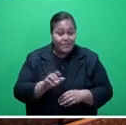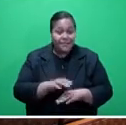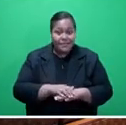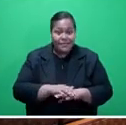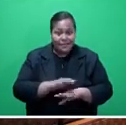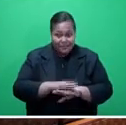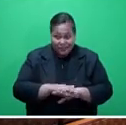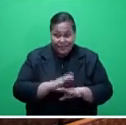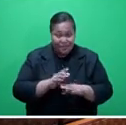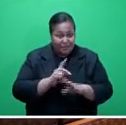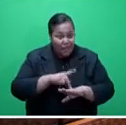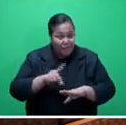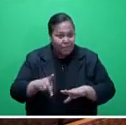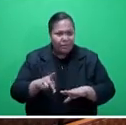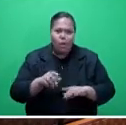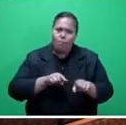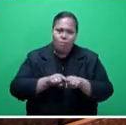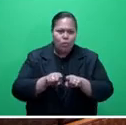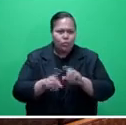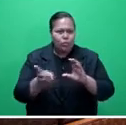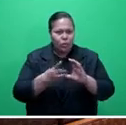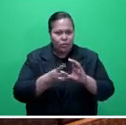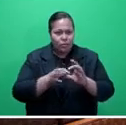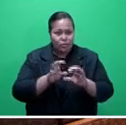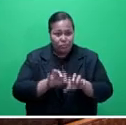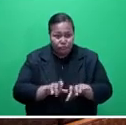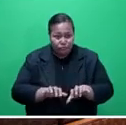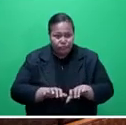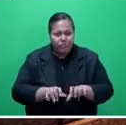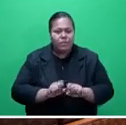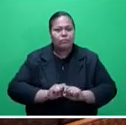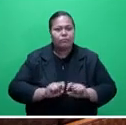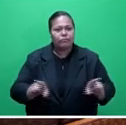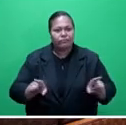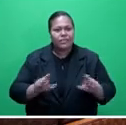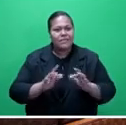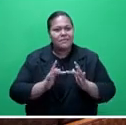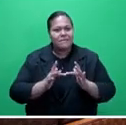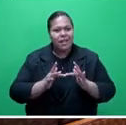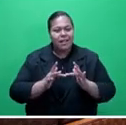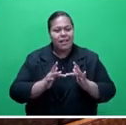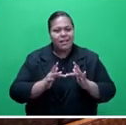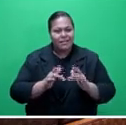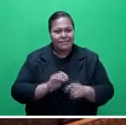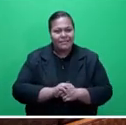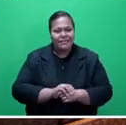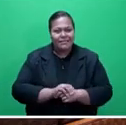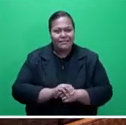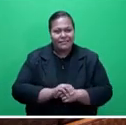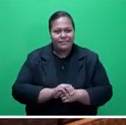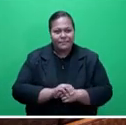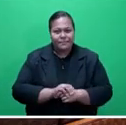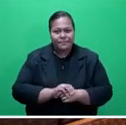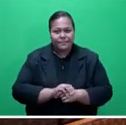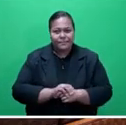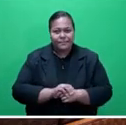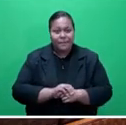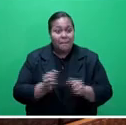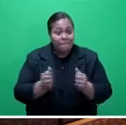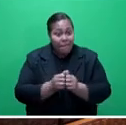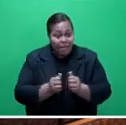sent electronically. Hard copies will only be